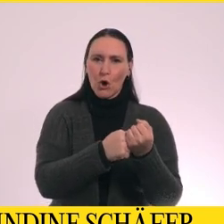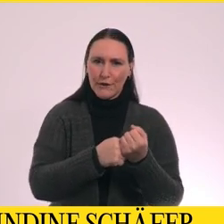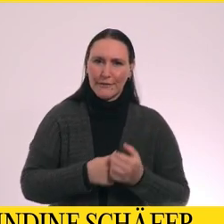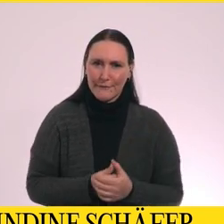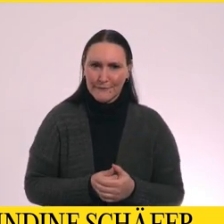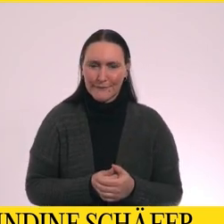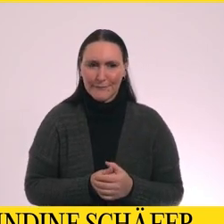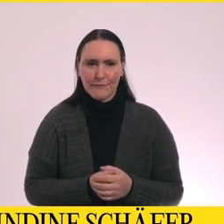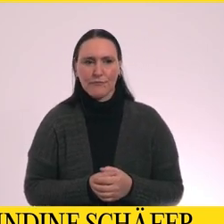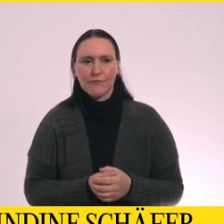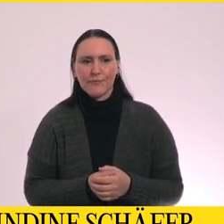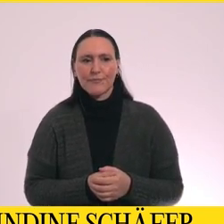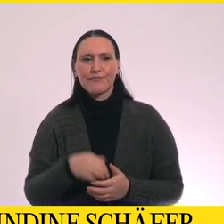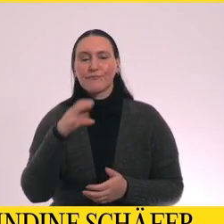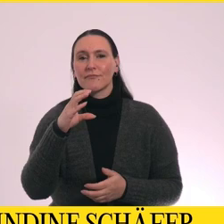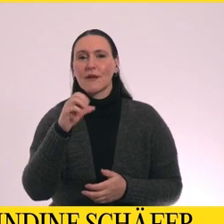Yes,